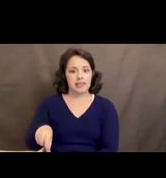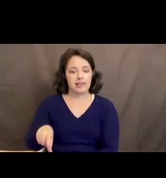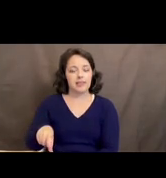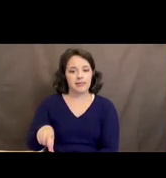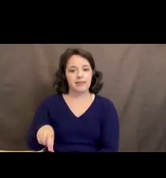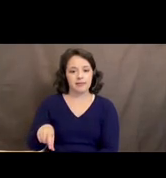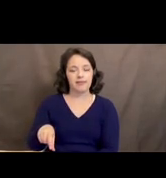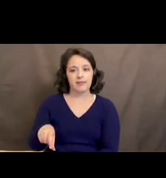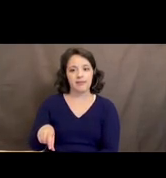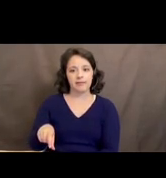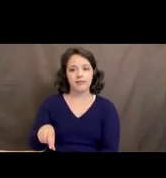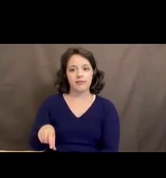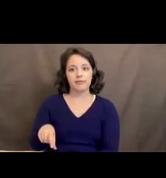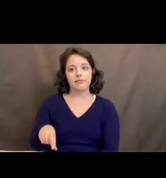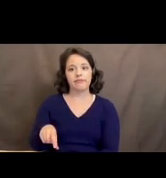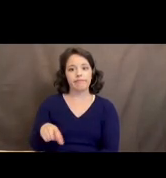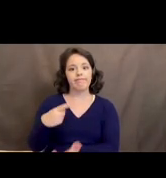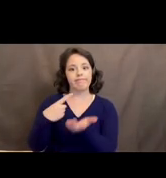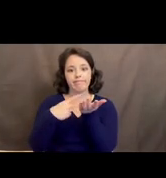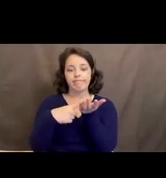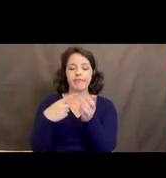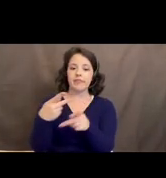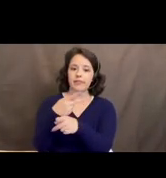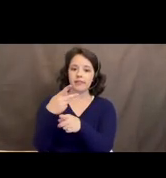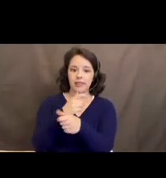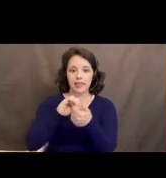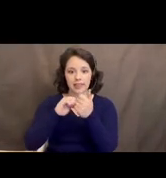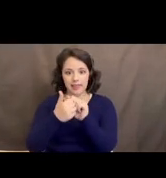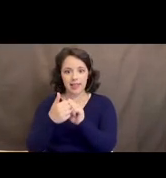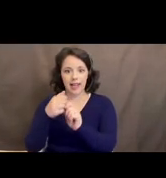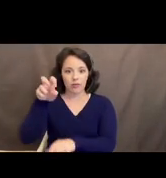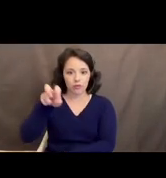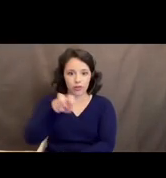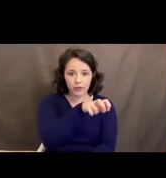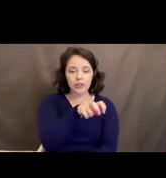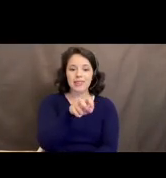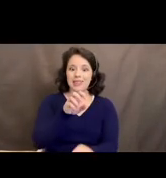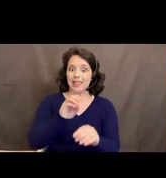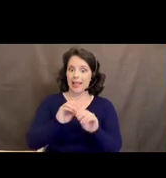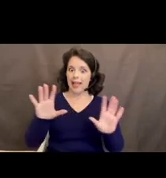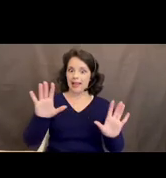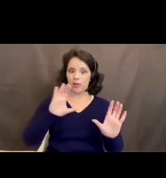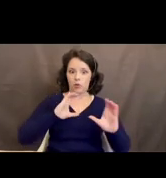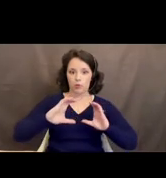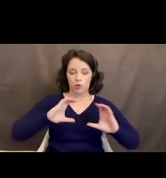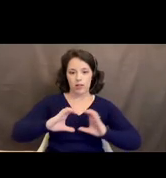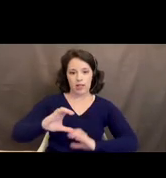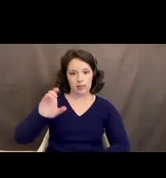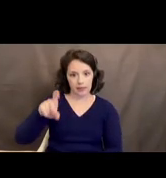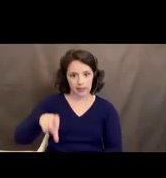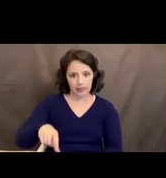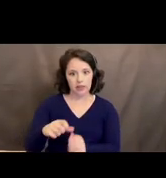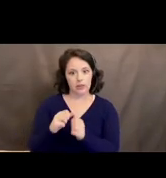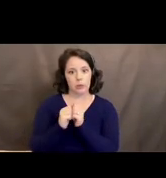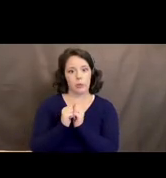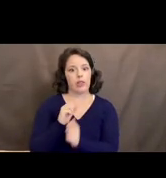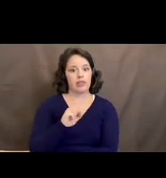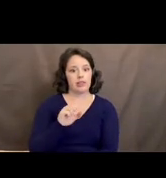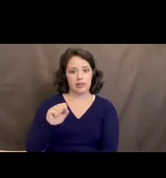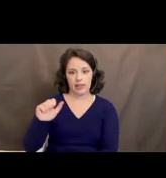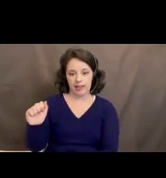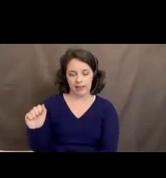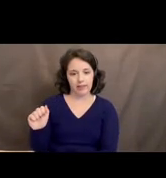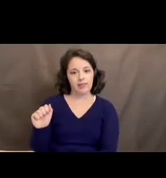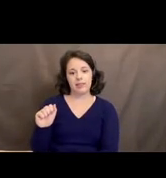changes. And it is important to have communication with the Social Security Administration